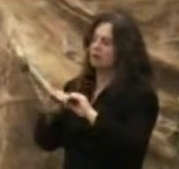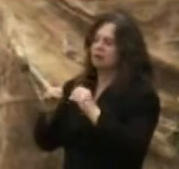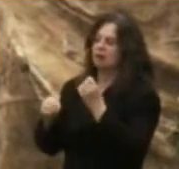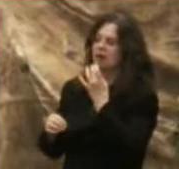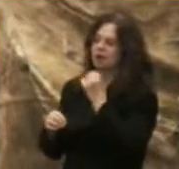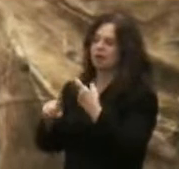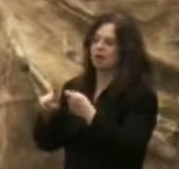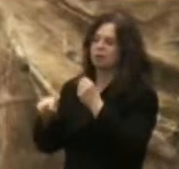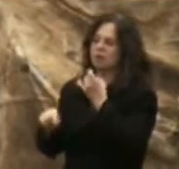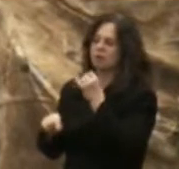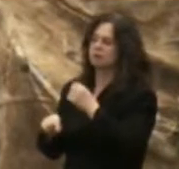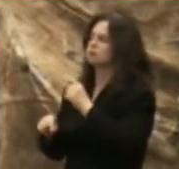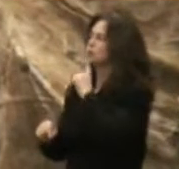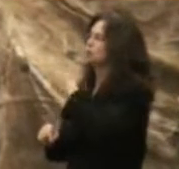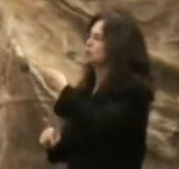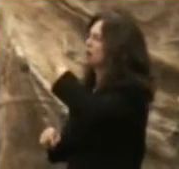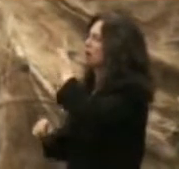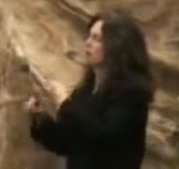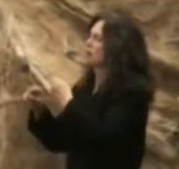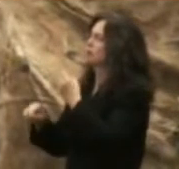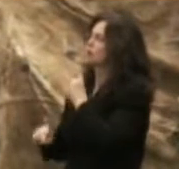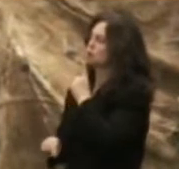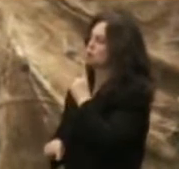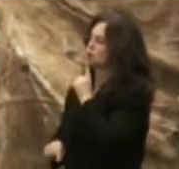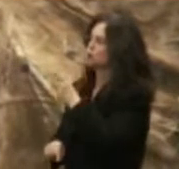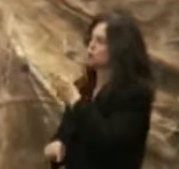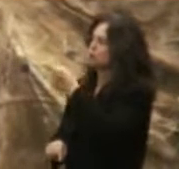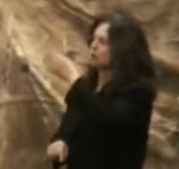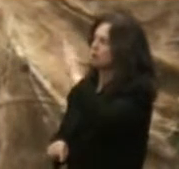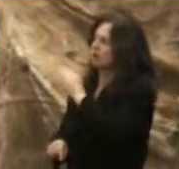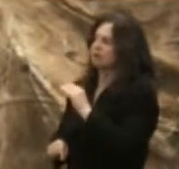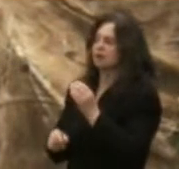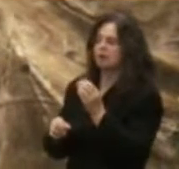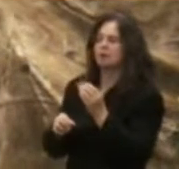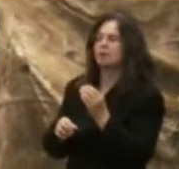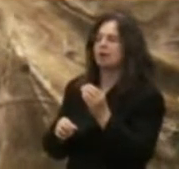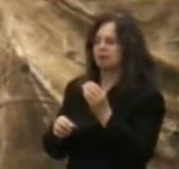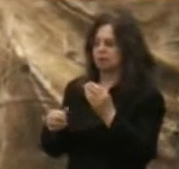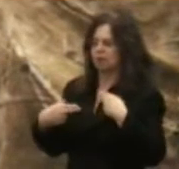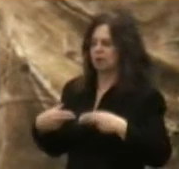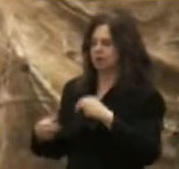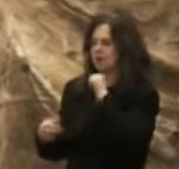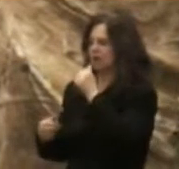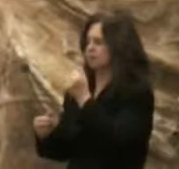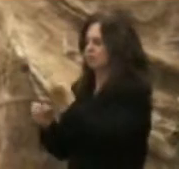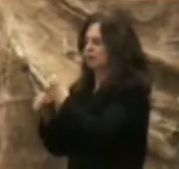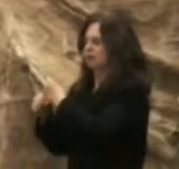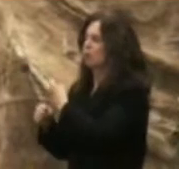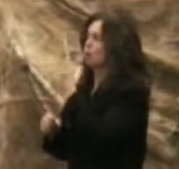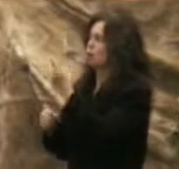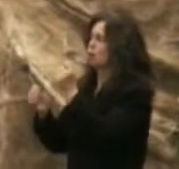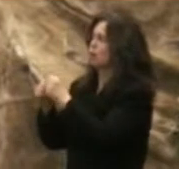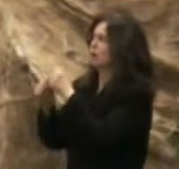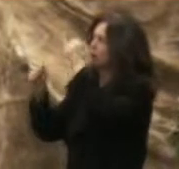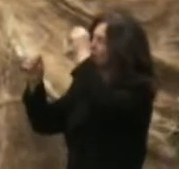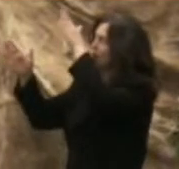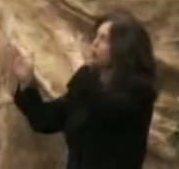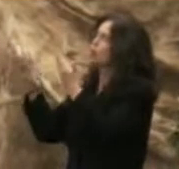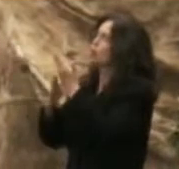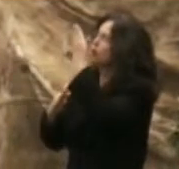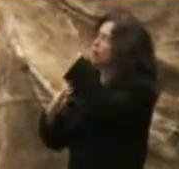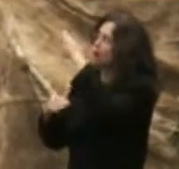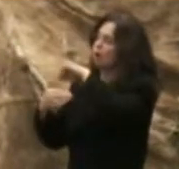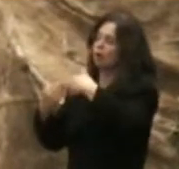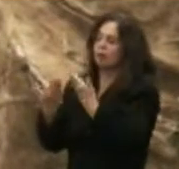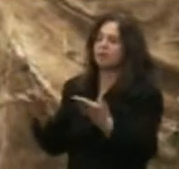light, true God from true God, begotten, not made, of one being with the Father. Through him